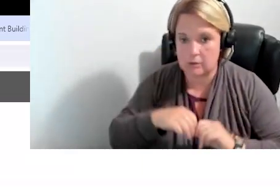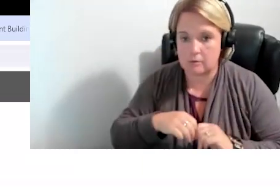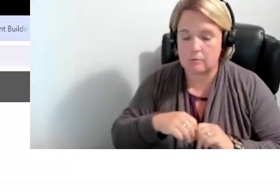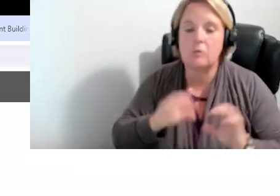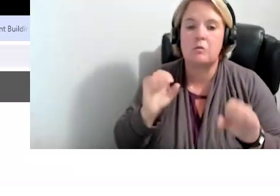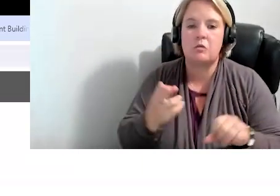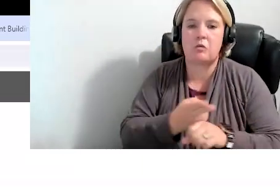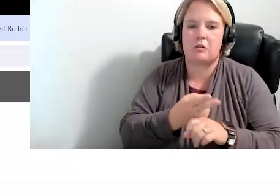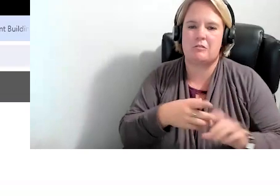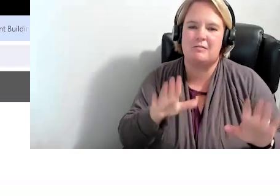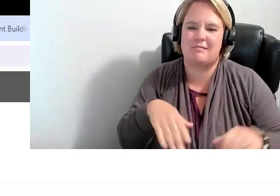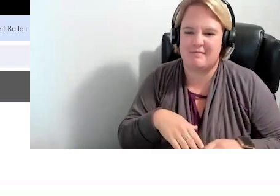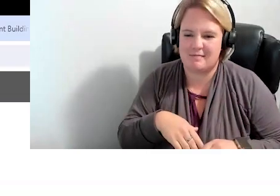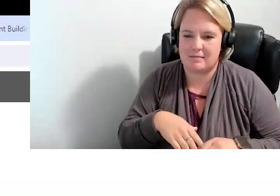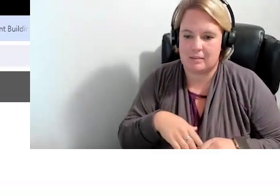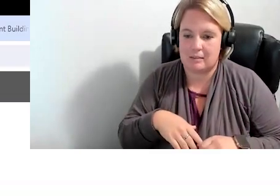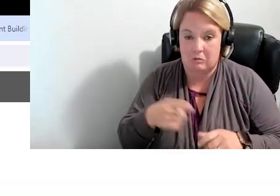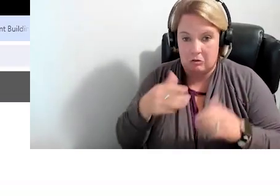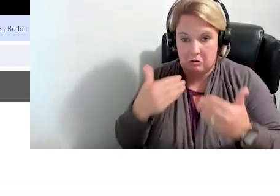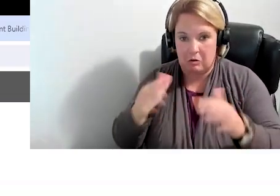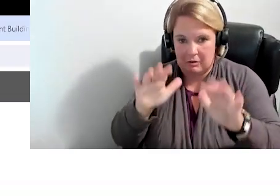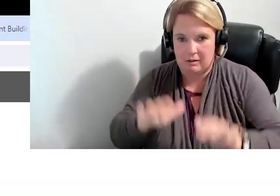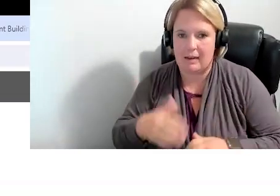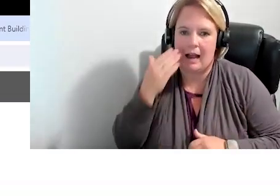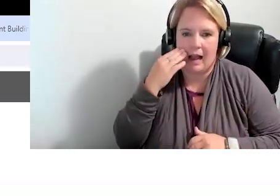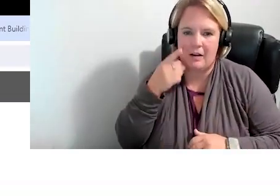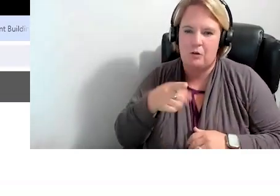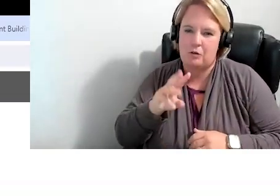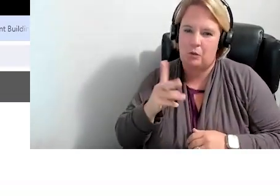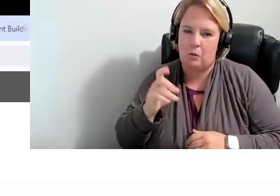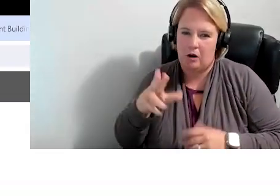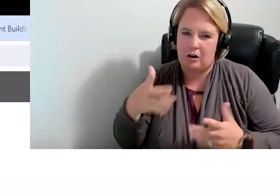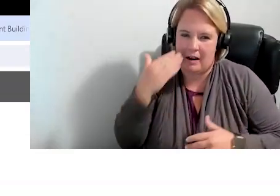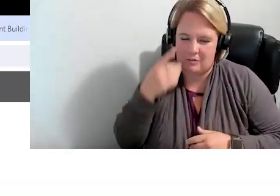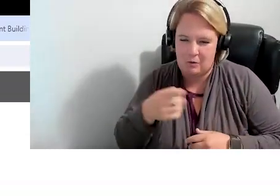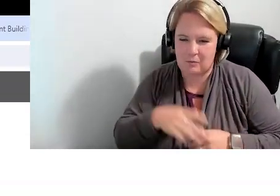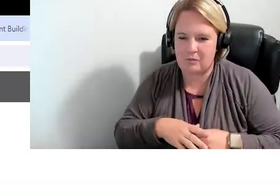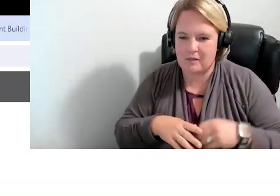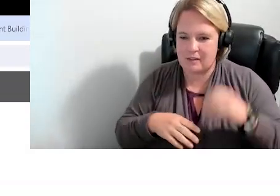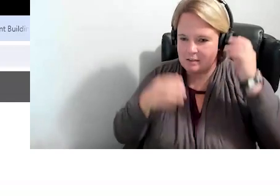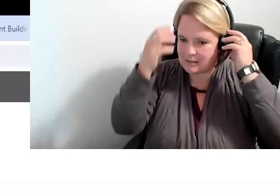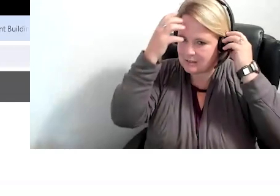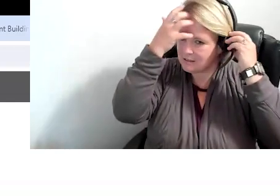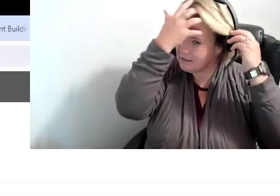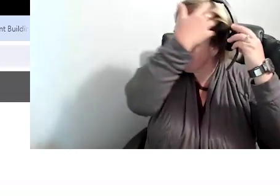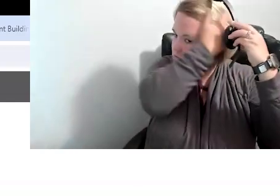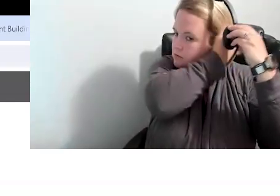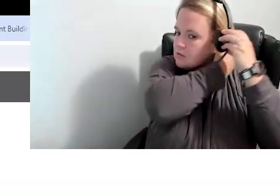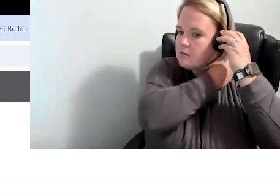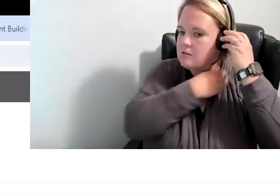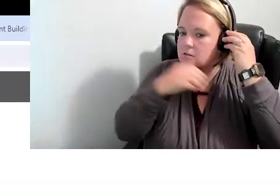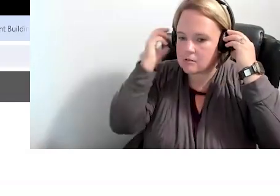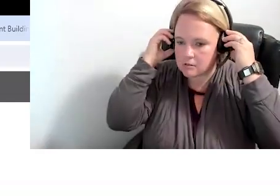chat. Okay, no, sorry. Yeah, cool. I knew you did, Mr. Walker. All right, so in this case, right, great. So what it